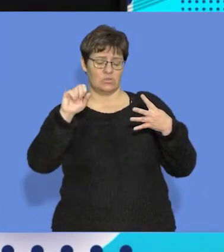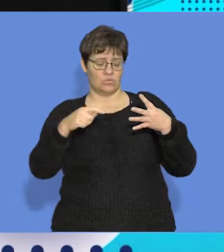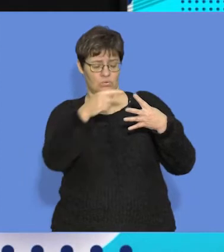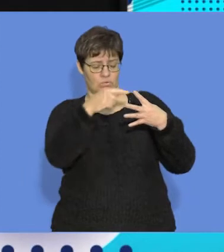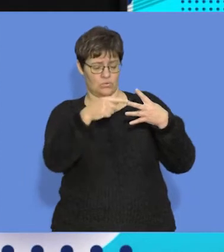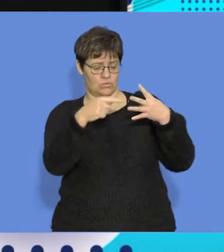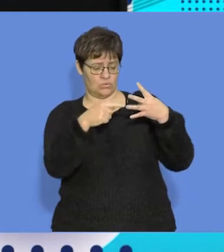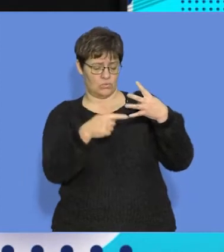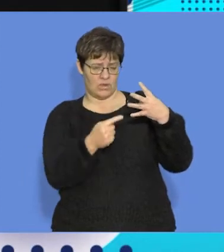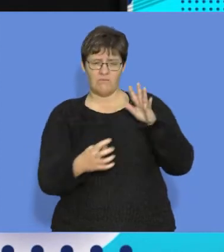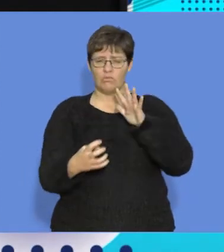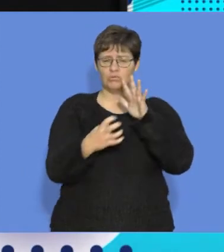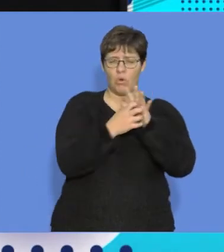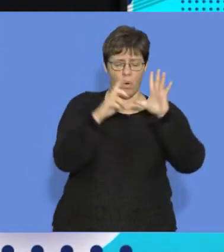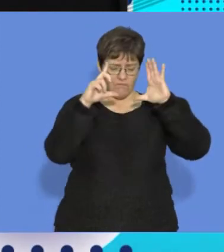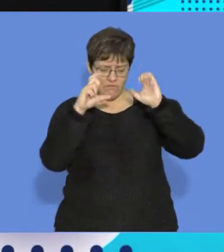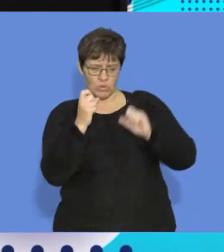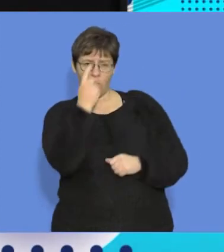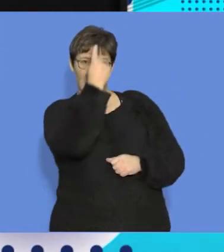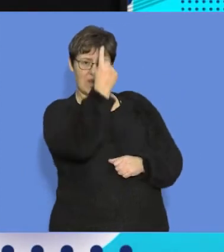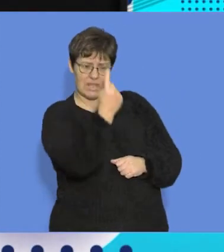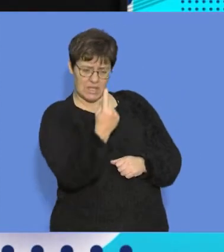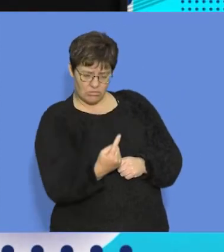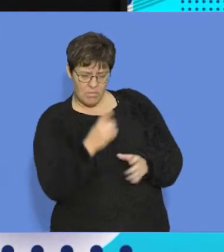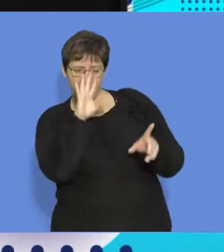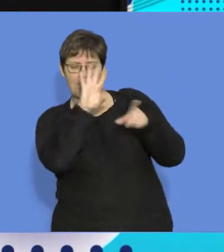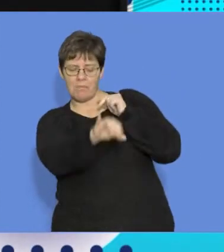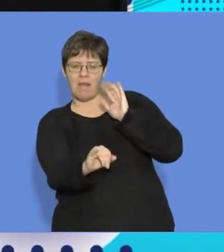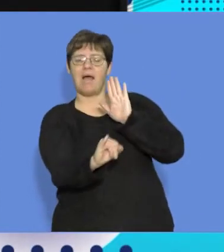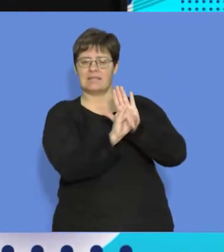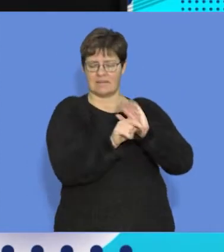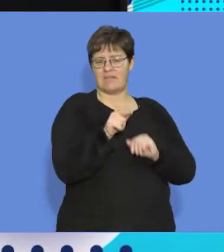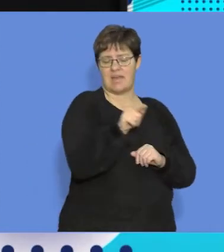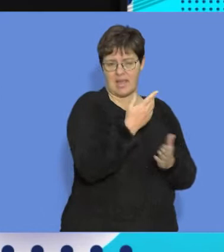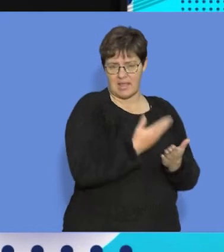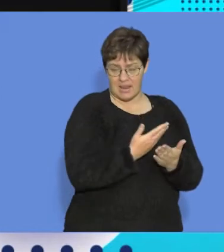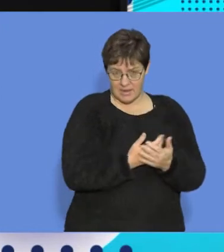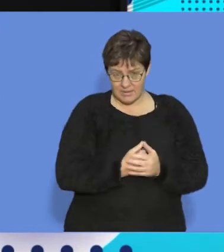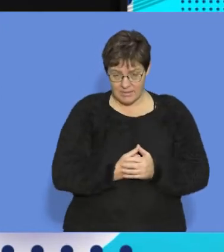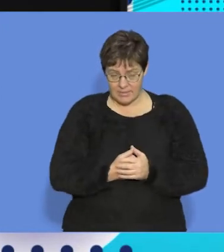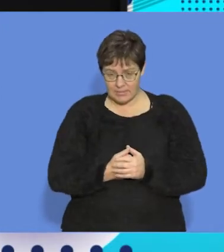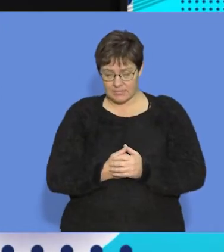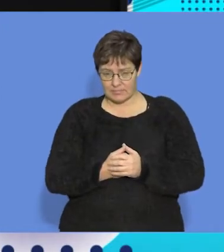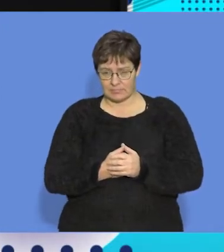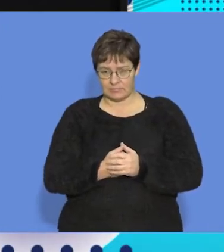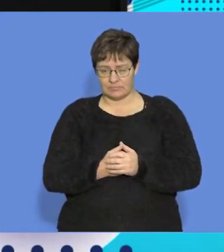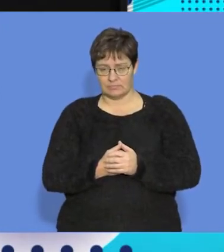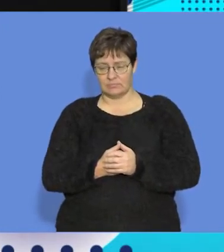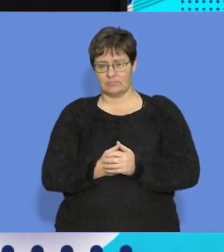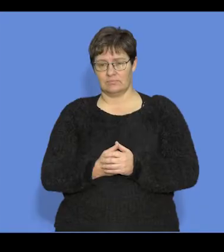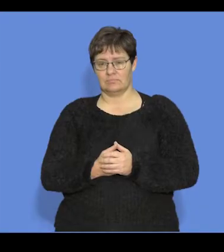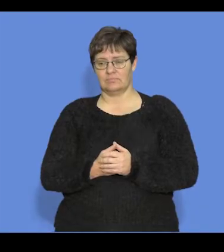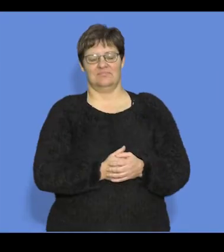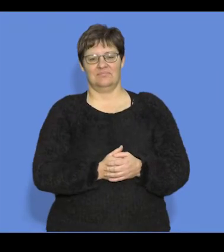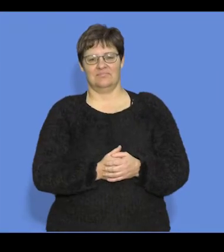a drawing or a photograph of each of these different types of tissues, you have to be able to identify each of those different types of